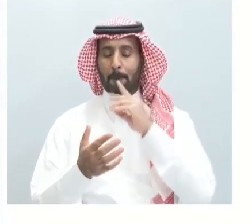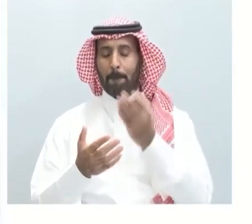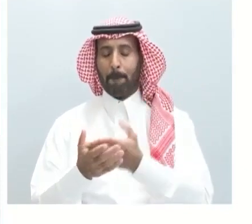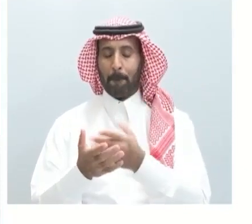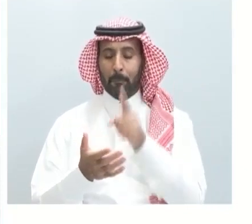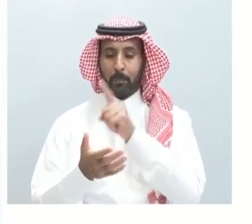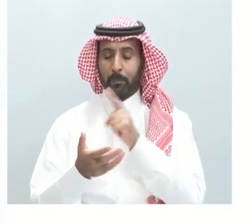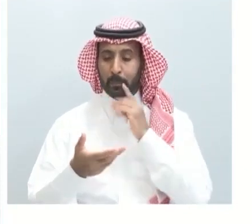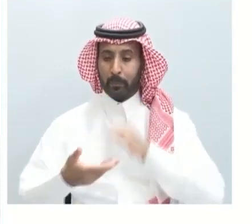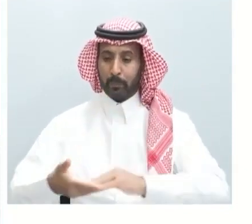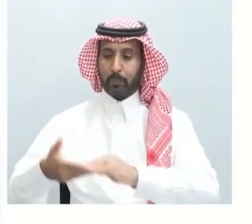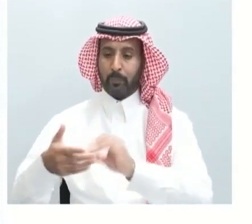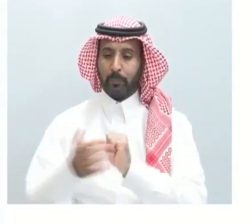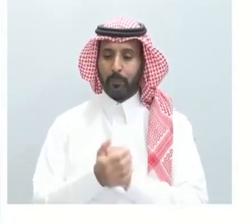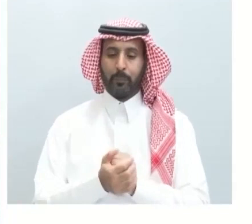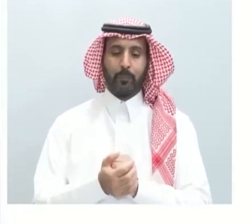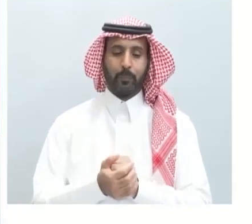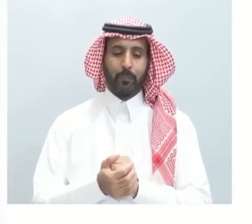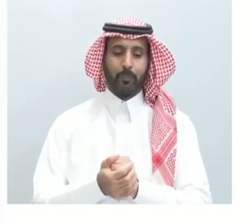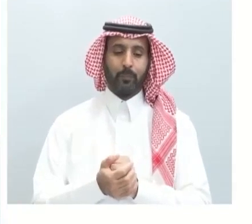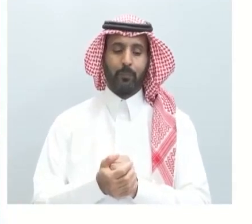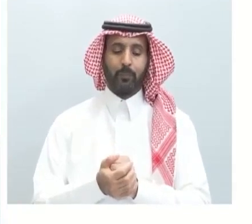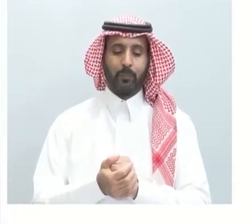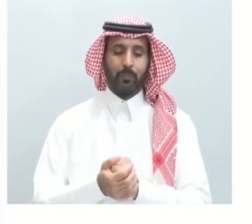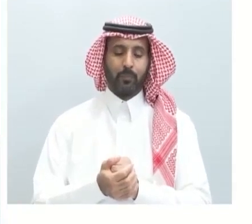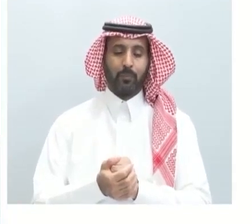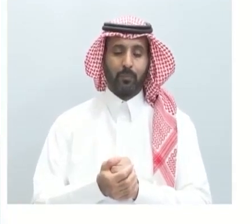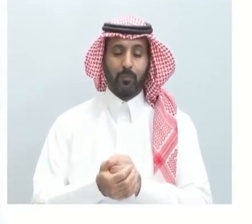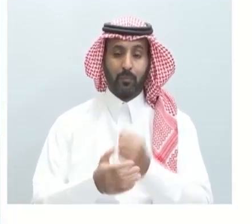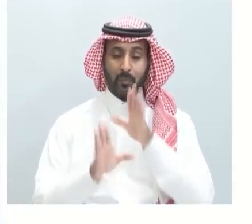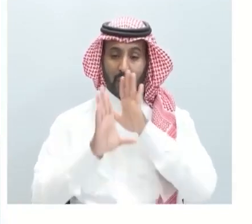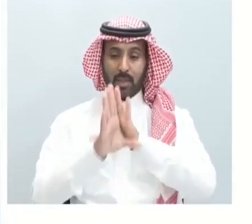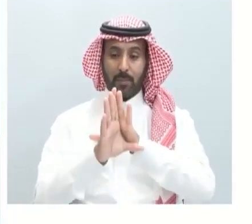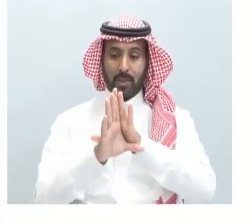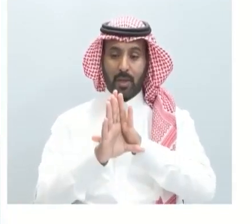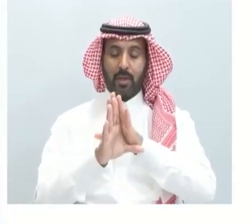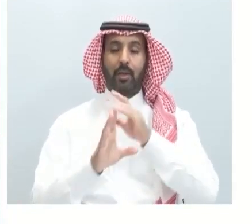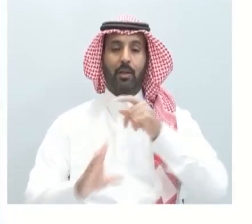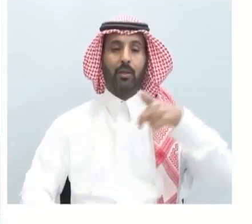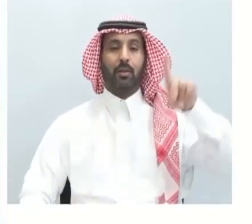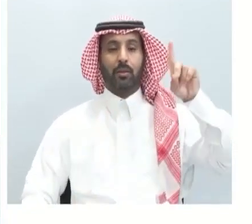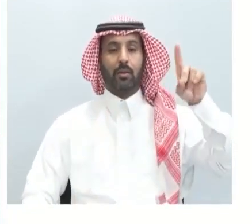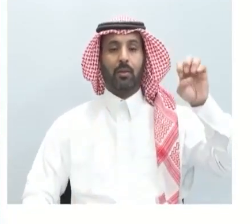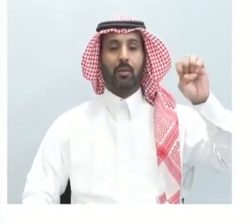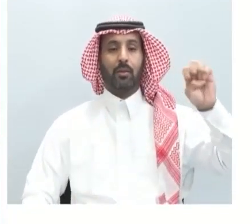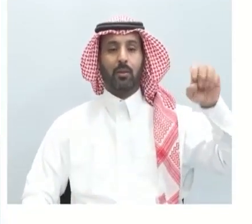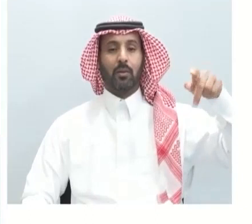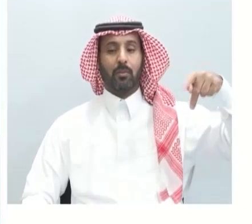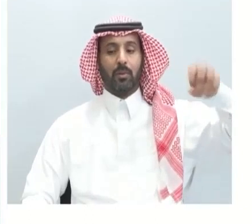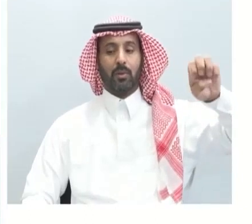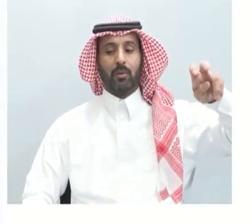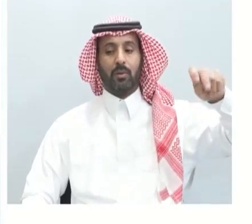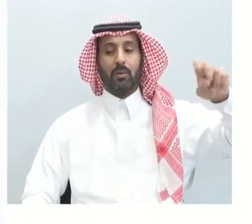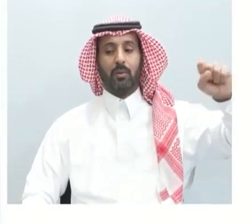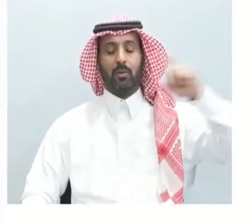preposition that comes with the verb ask next here depend on depend on